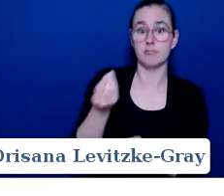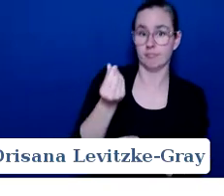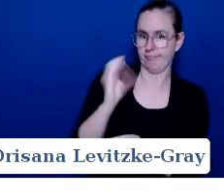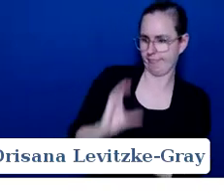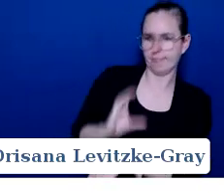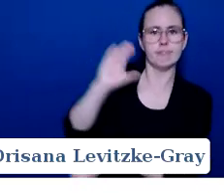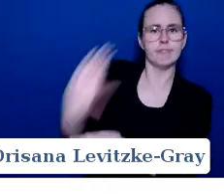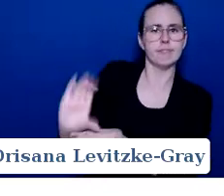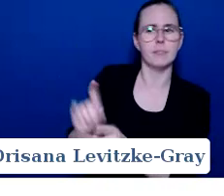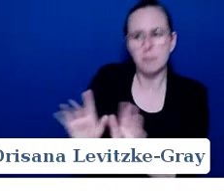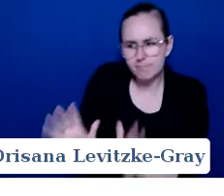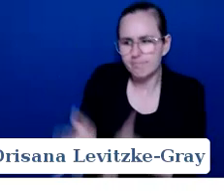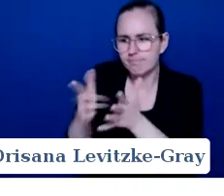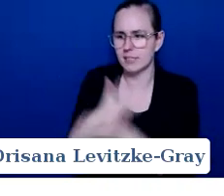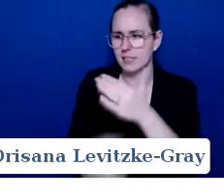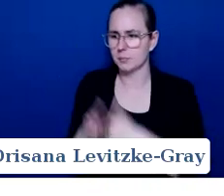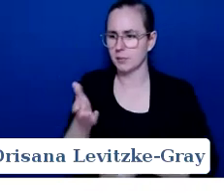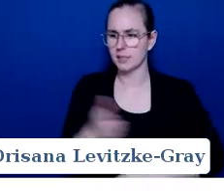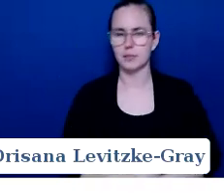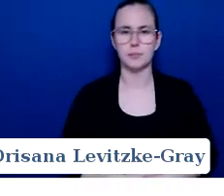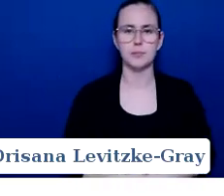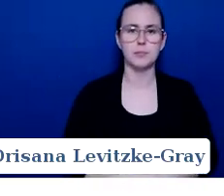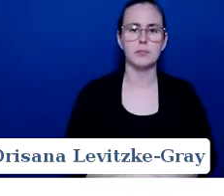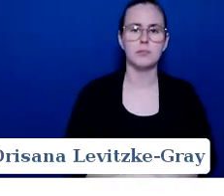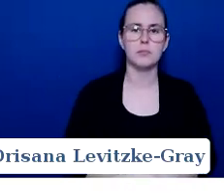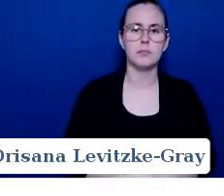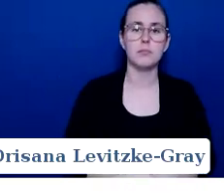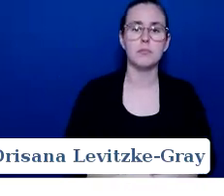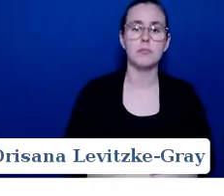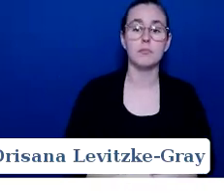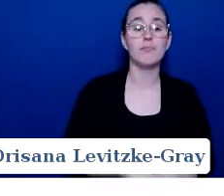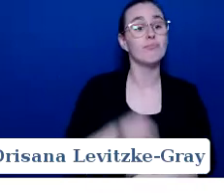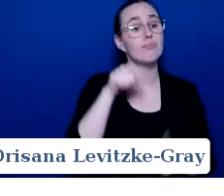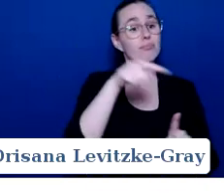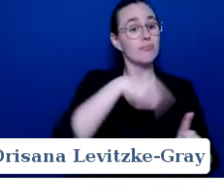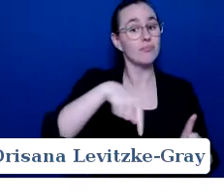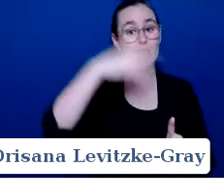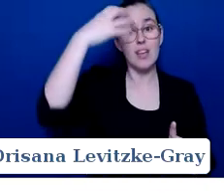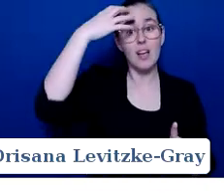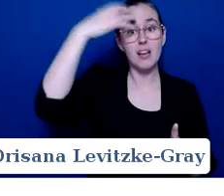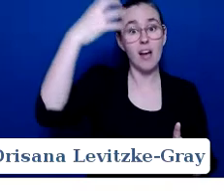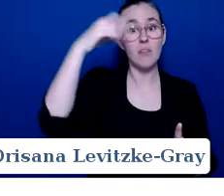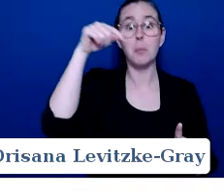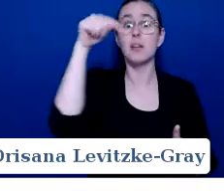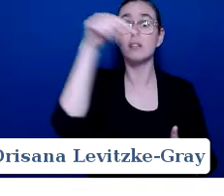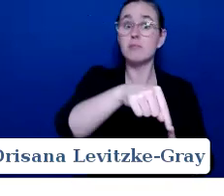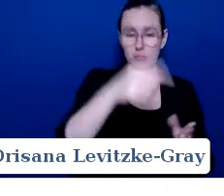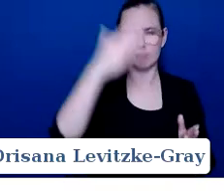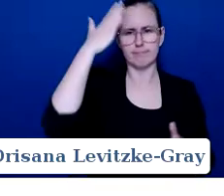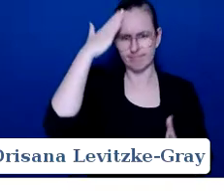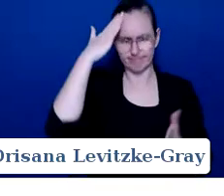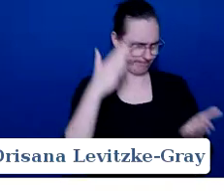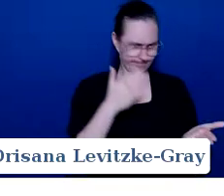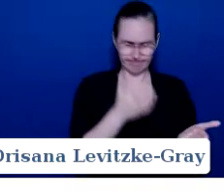of Egypt was aware about the problems of a person with disability, and they started by developing